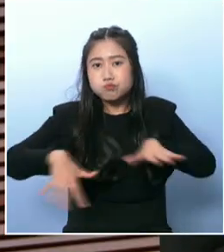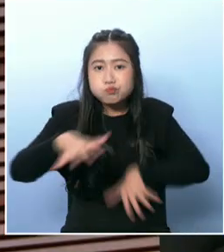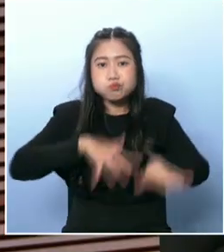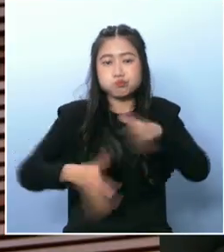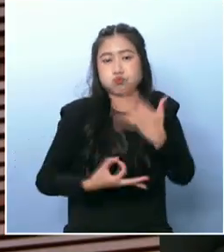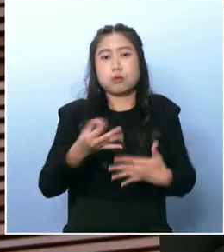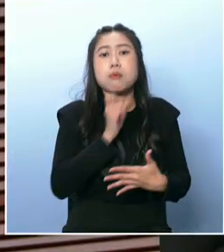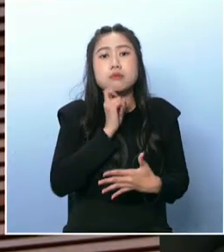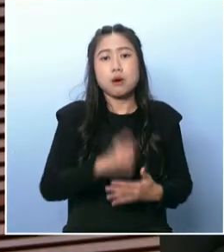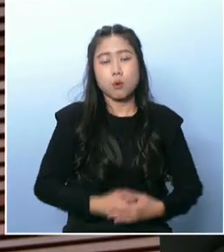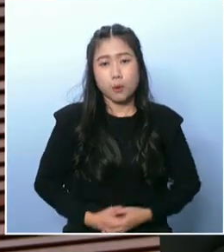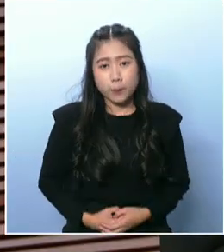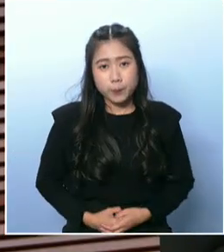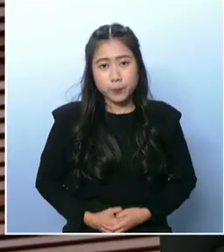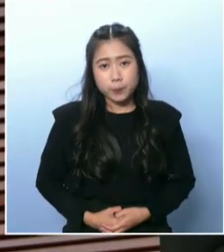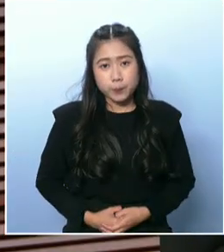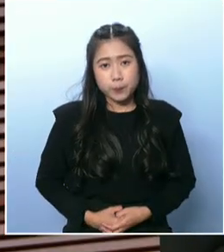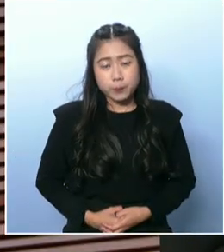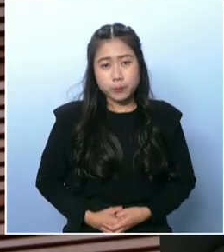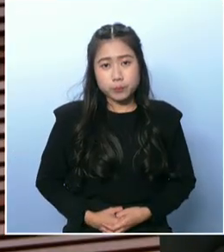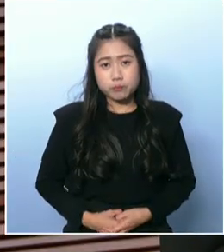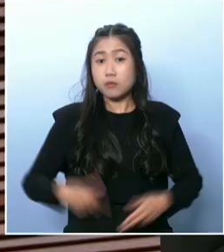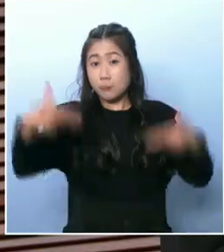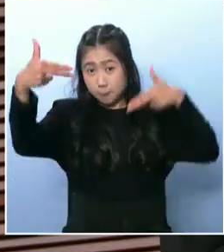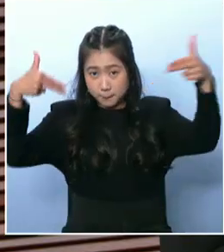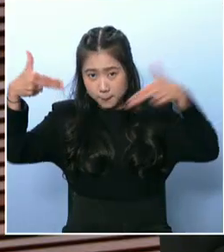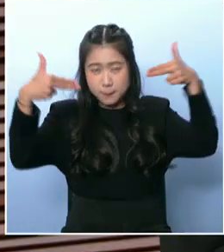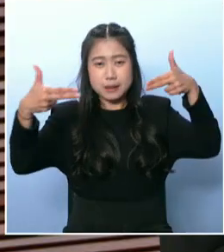So as you can see, our arrangement is effective.